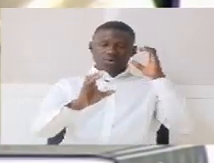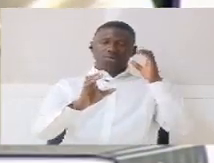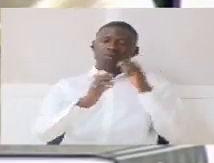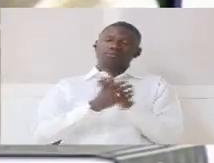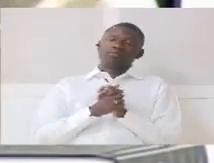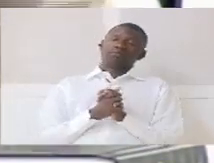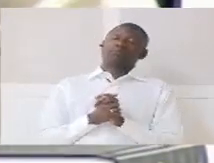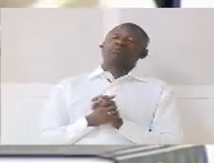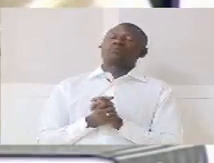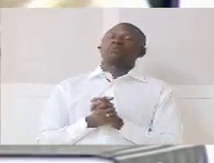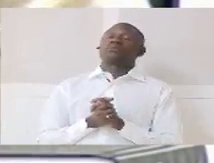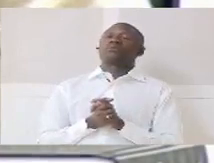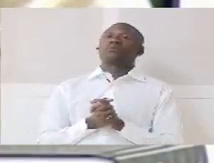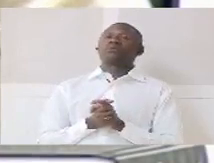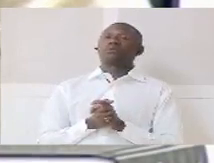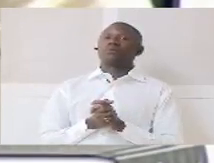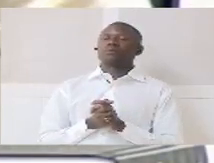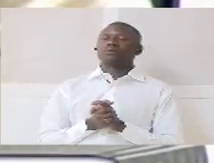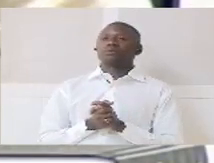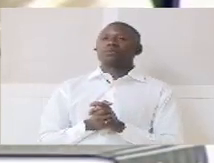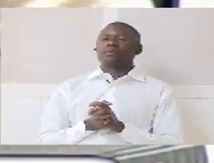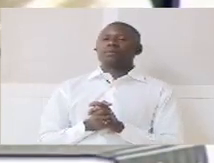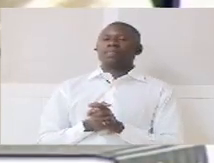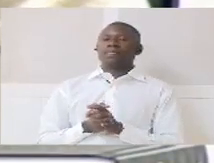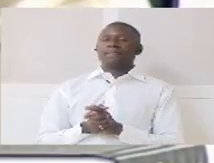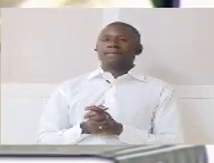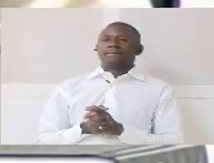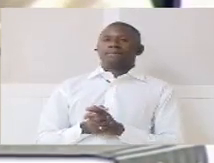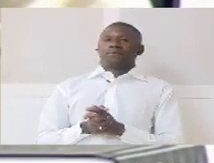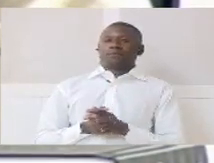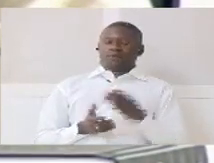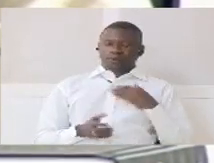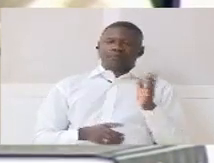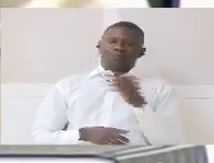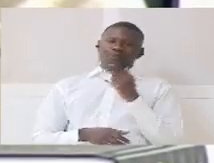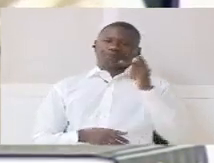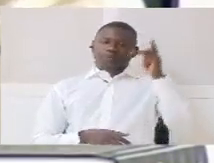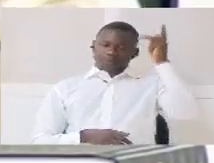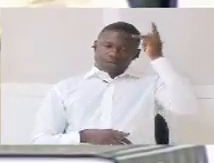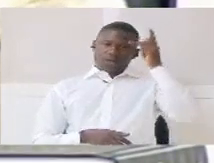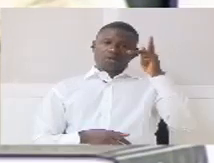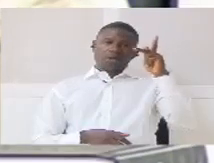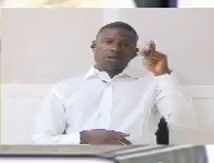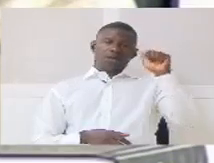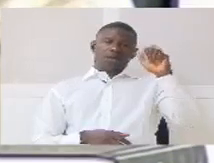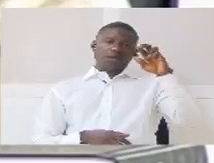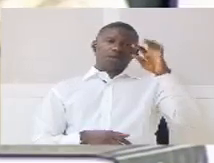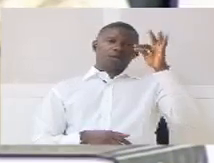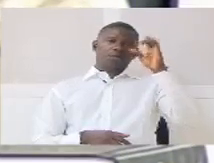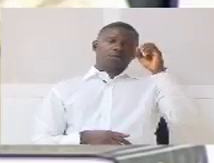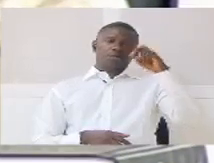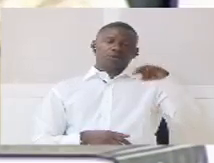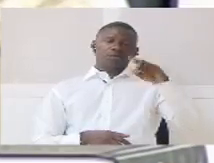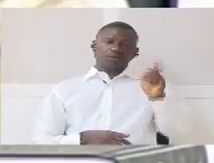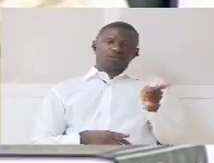time. I was on board public bus. I was inside a public bus. Okay. On my way to Katong. Operation Young called Lamin So.